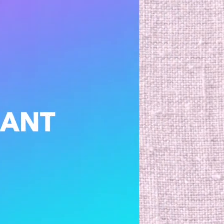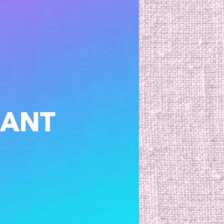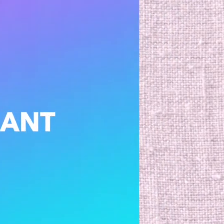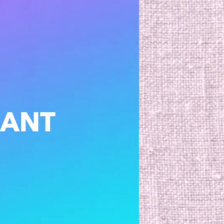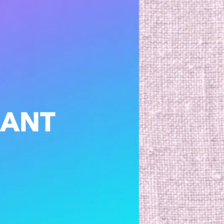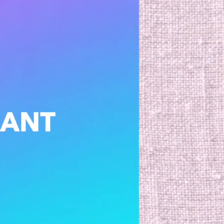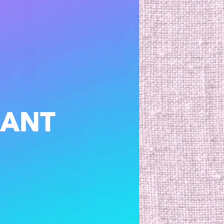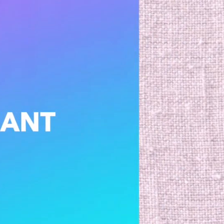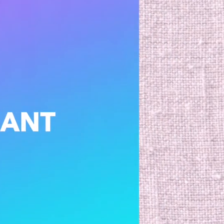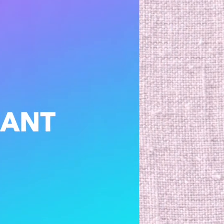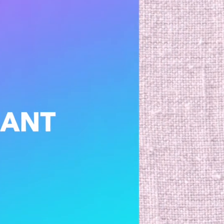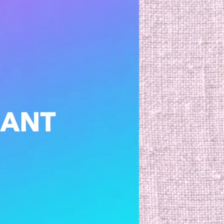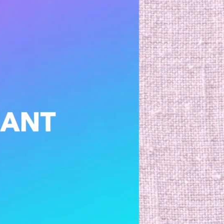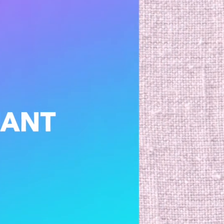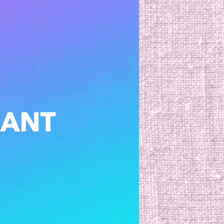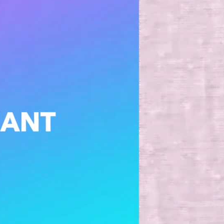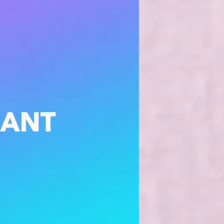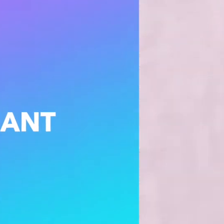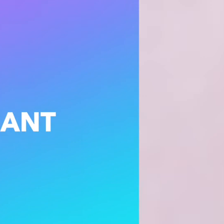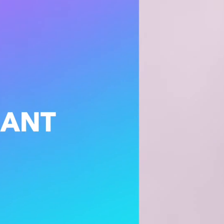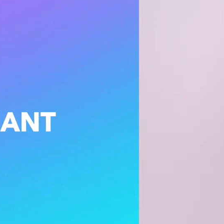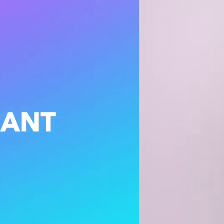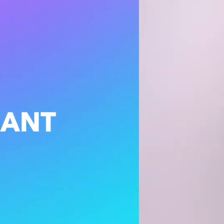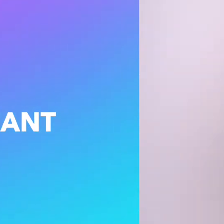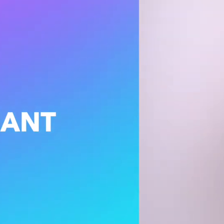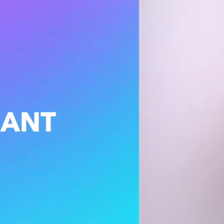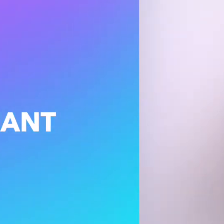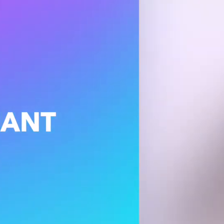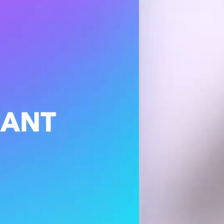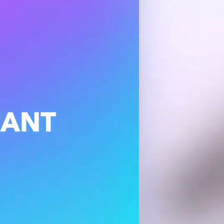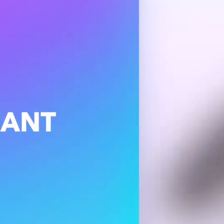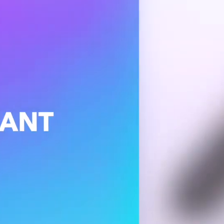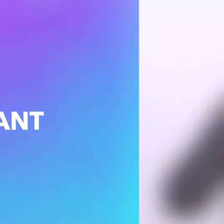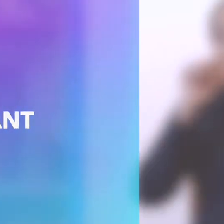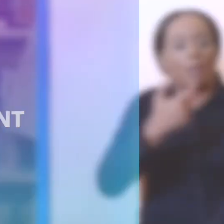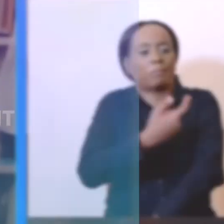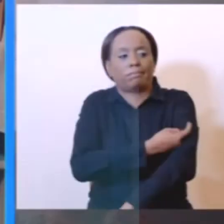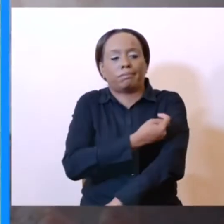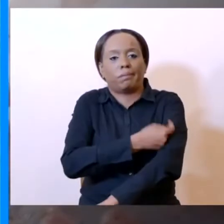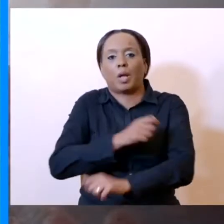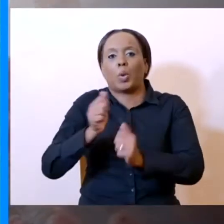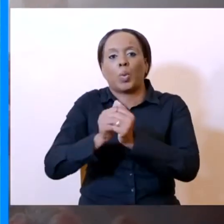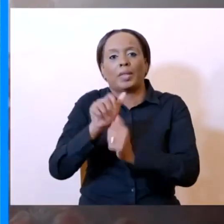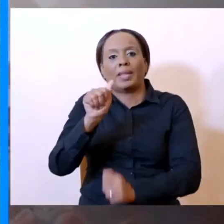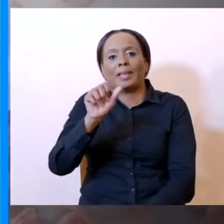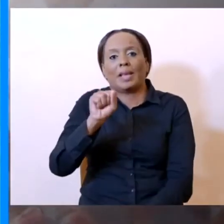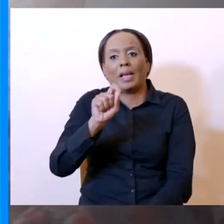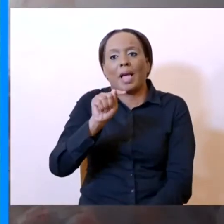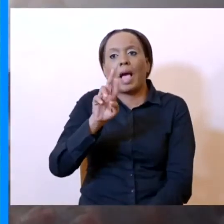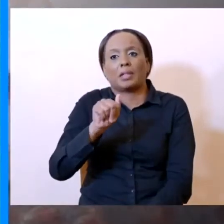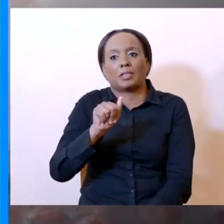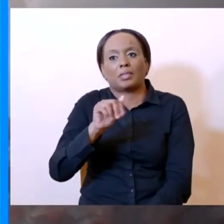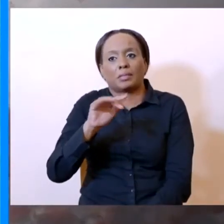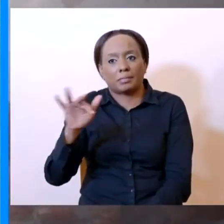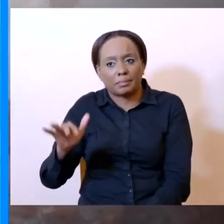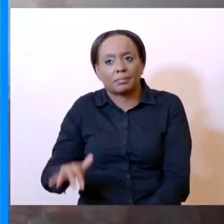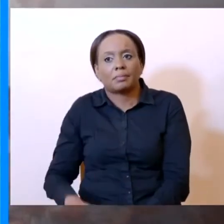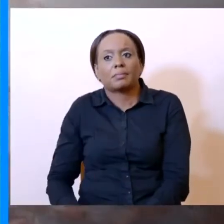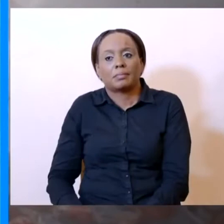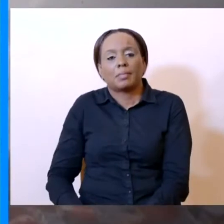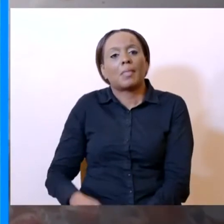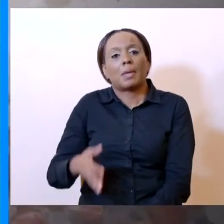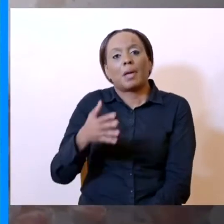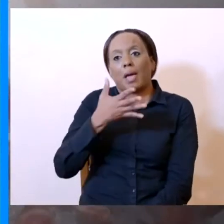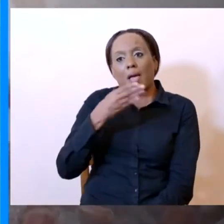the South African government has halted the vaccination of the AstraZeneca vaccine because obviously the variant in South Africa is a South African variant